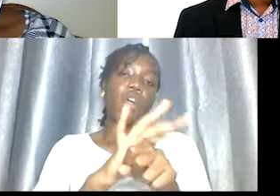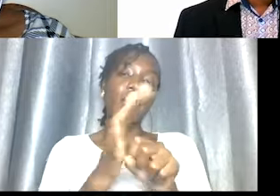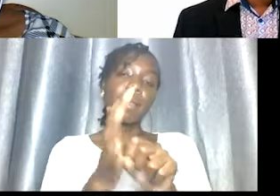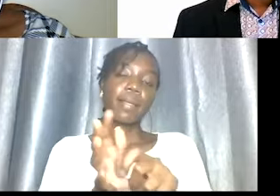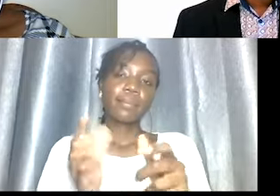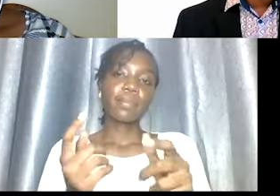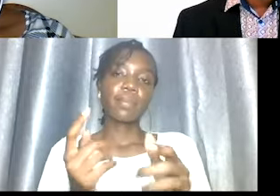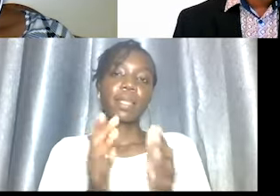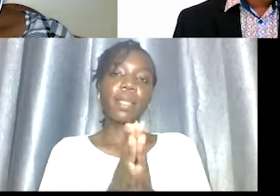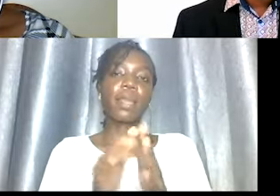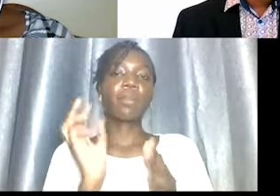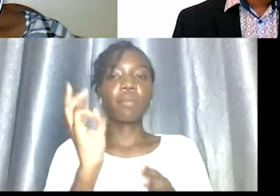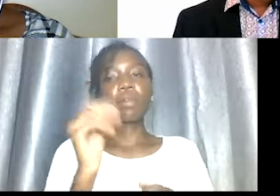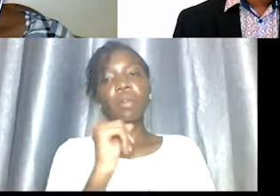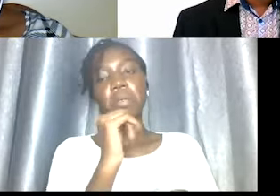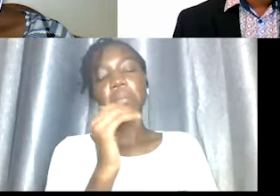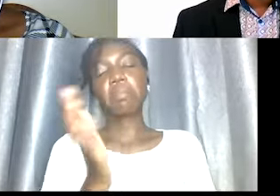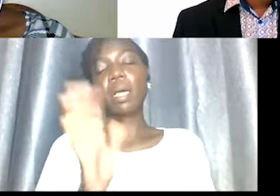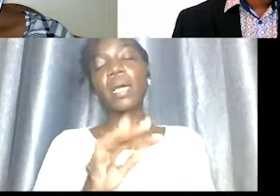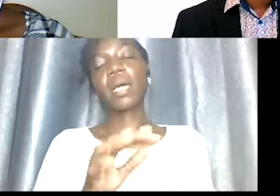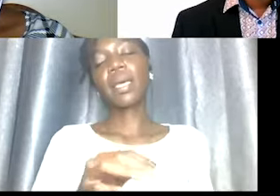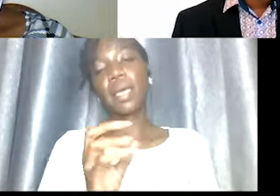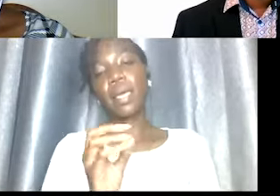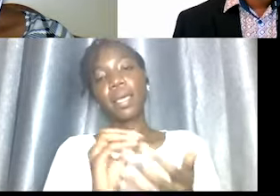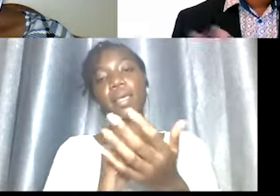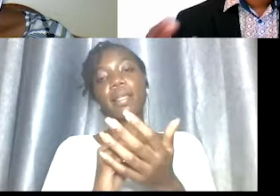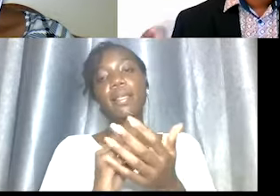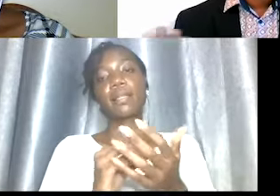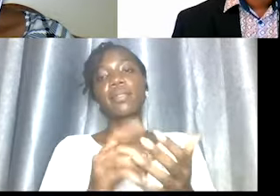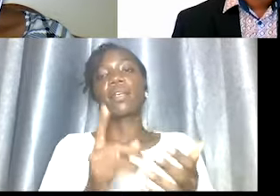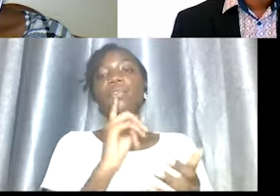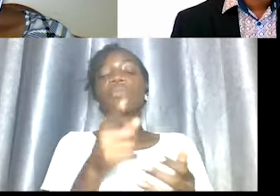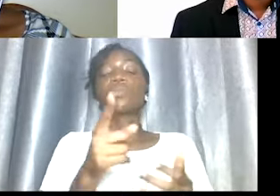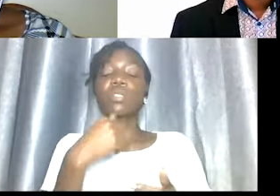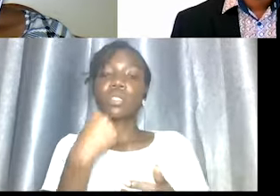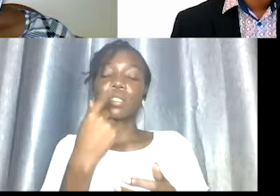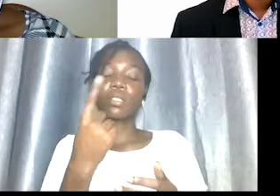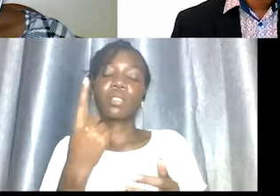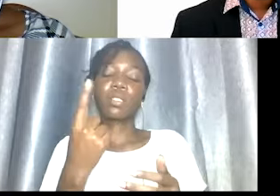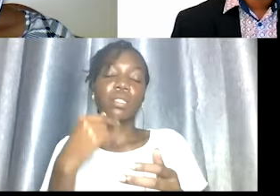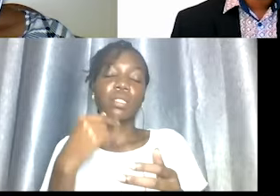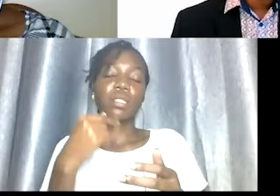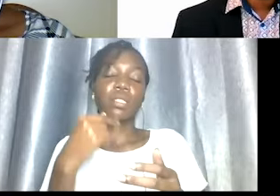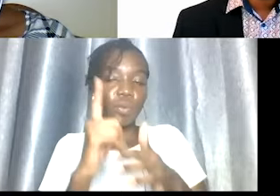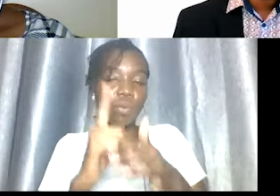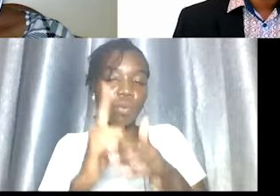back again. So look at what's here now and try to make it work.